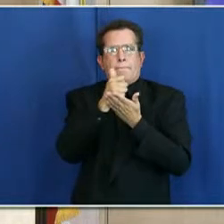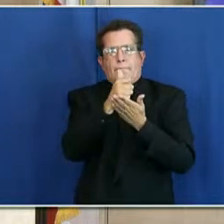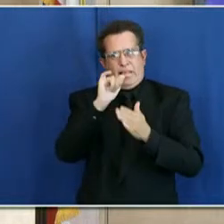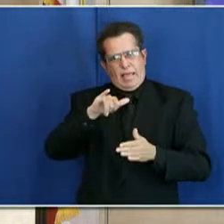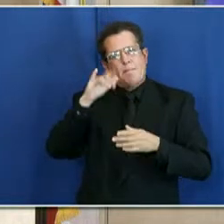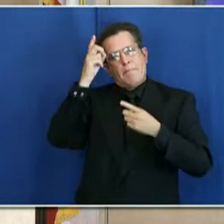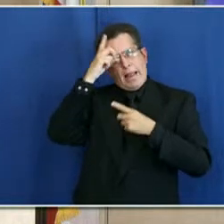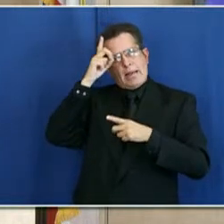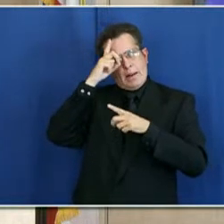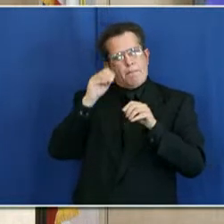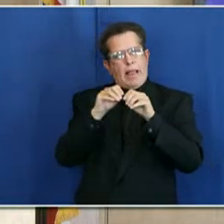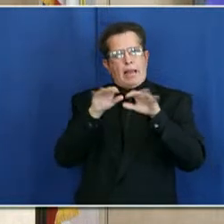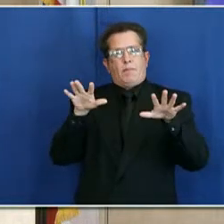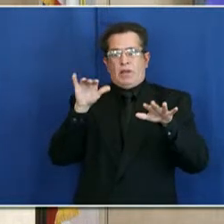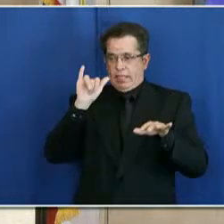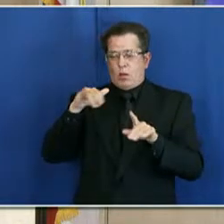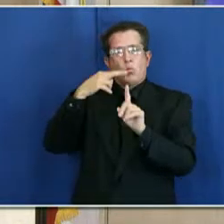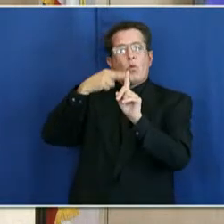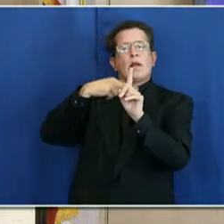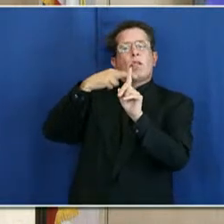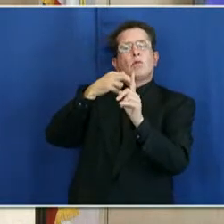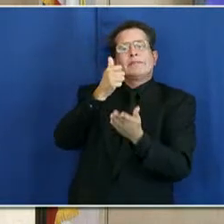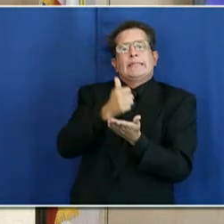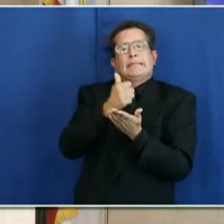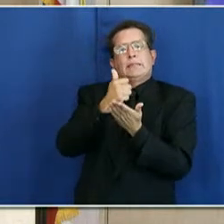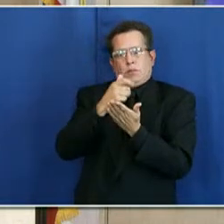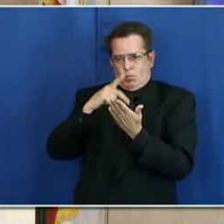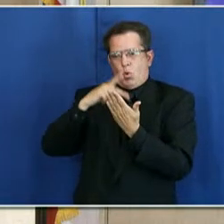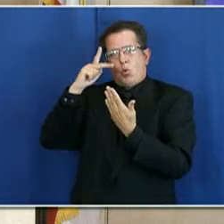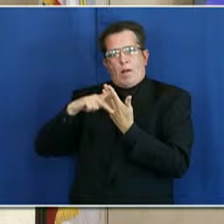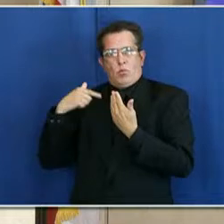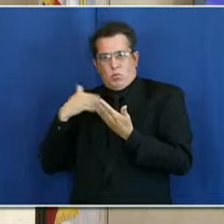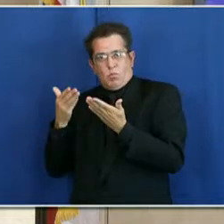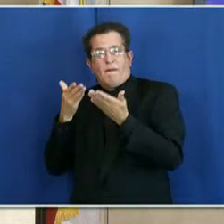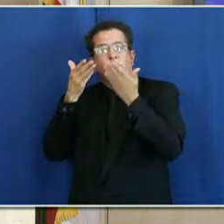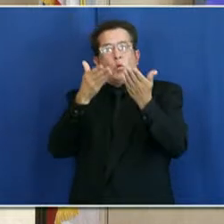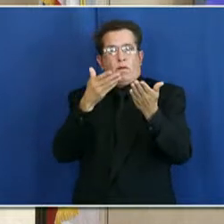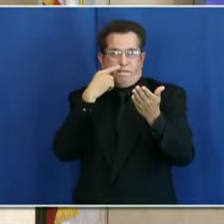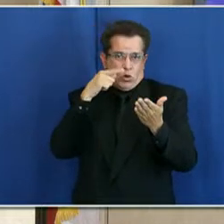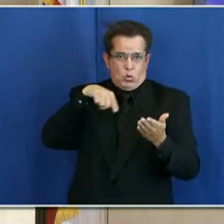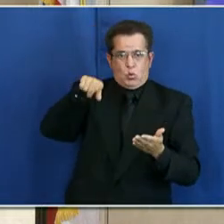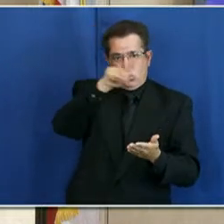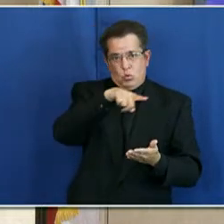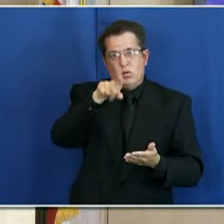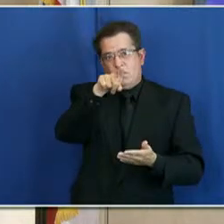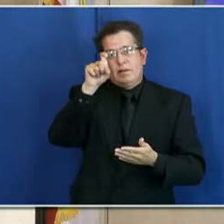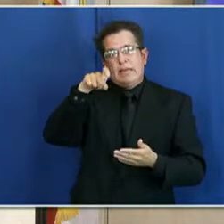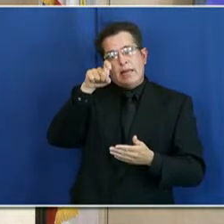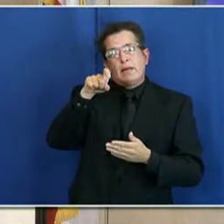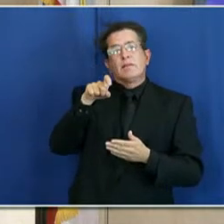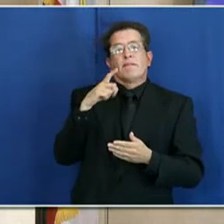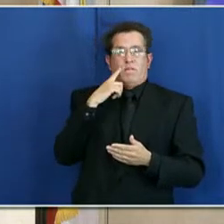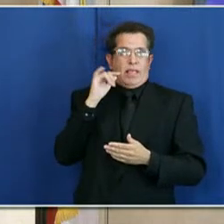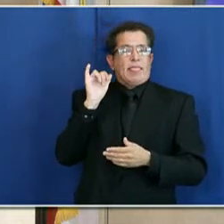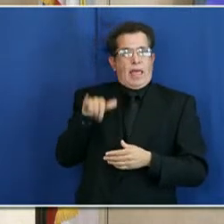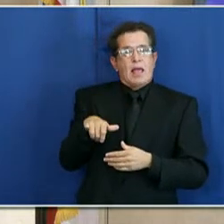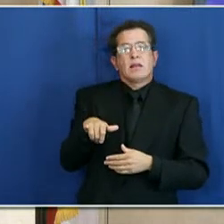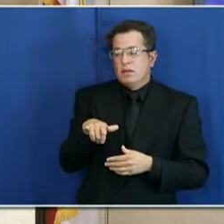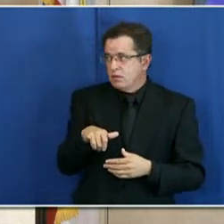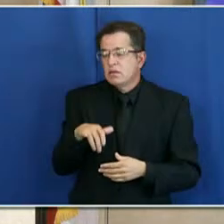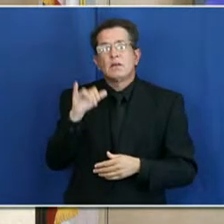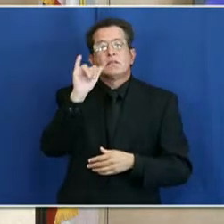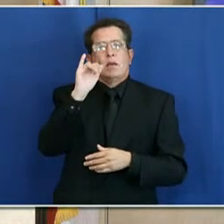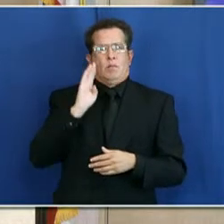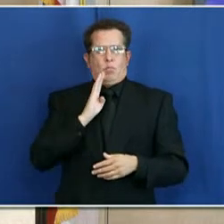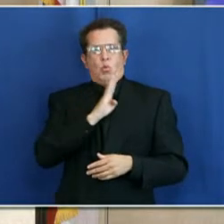Supervisor Cox mentioned the rental assistance program he and I brought forward, which is for those who have been directly impacted by that. In addition to